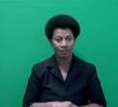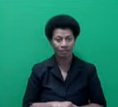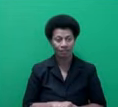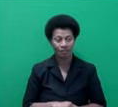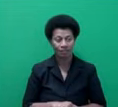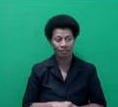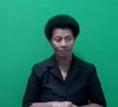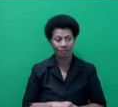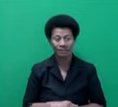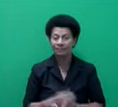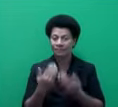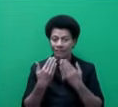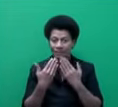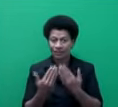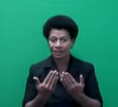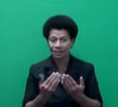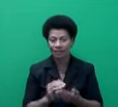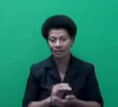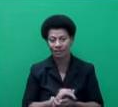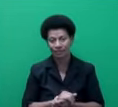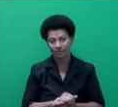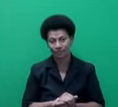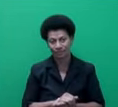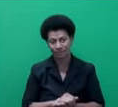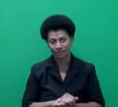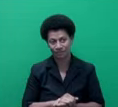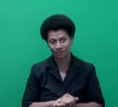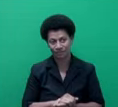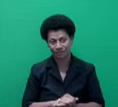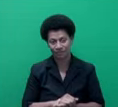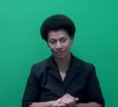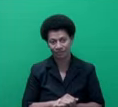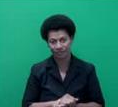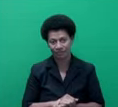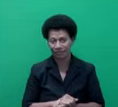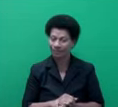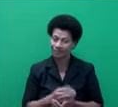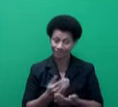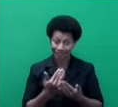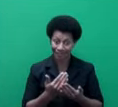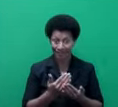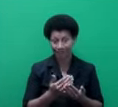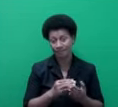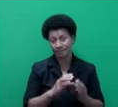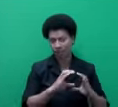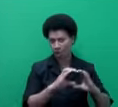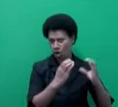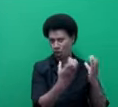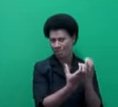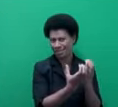Honorable Speaker, sir, I thank you for letting me speak today. I want to thank the Standing Committee on Justice, Law and Human